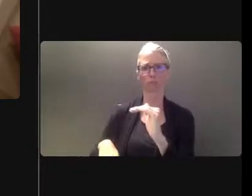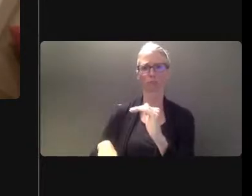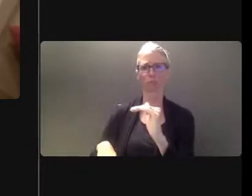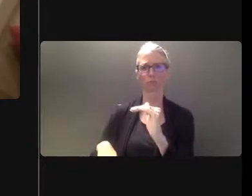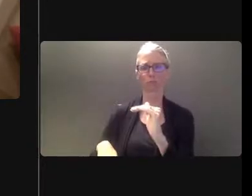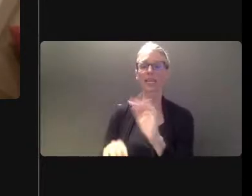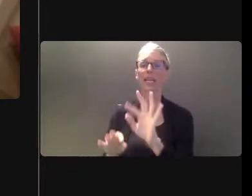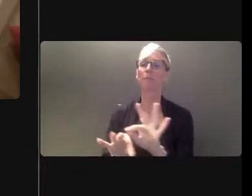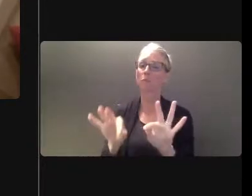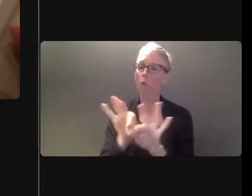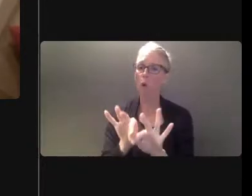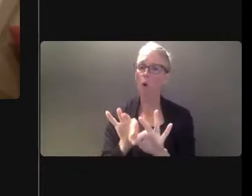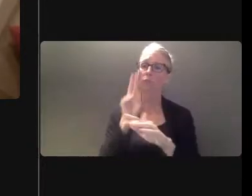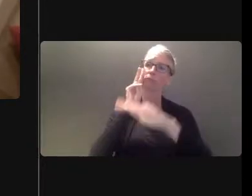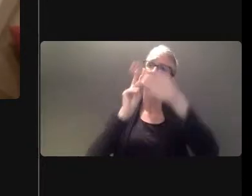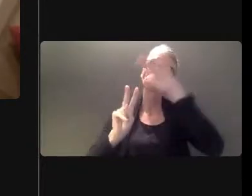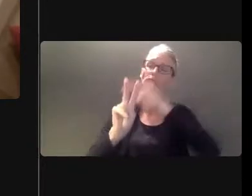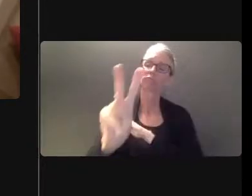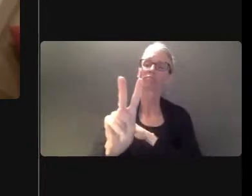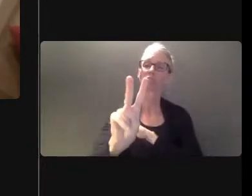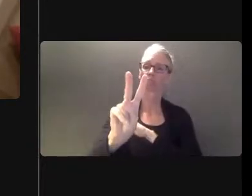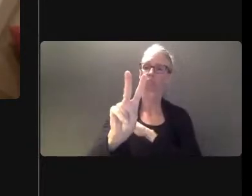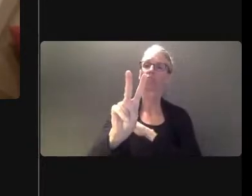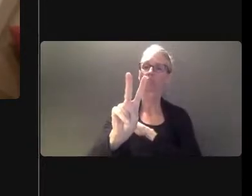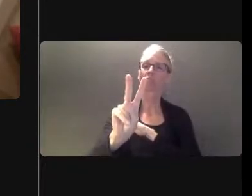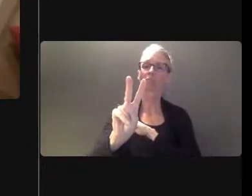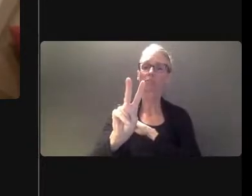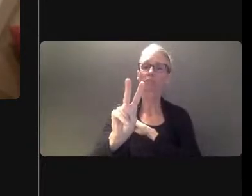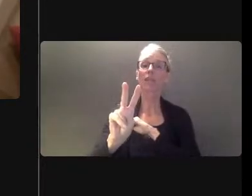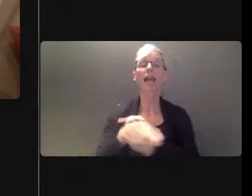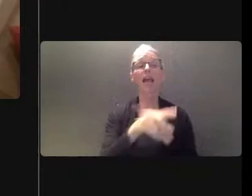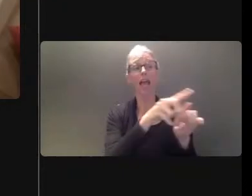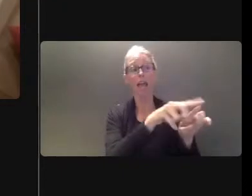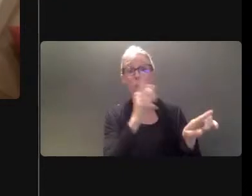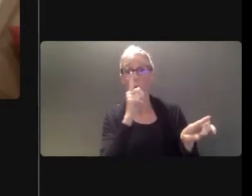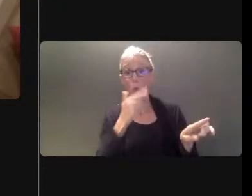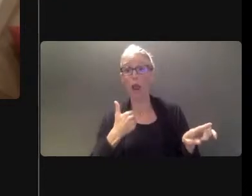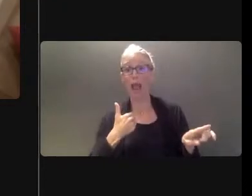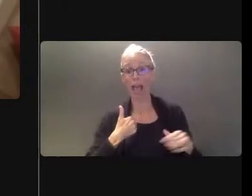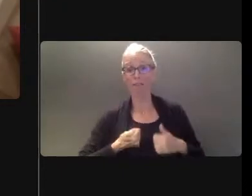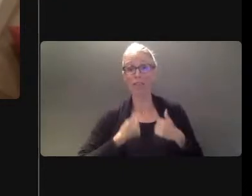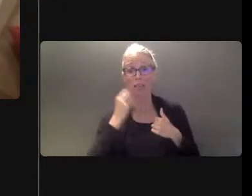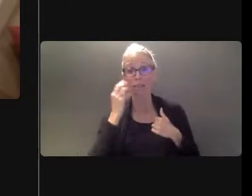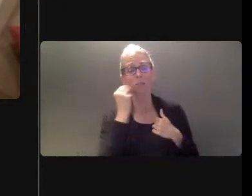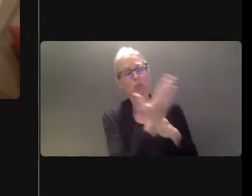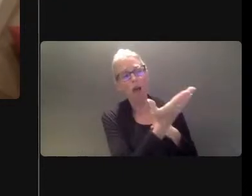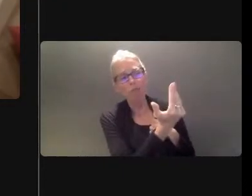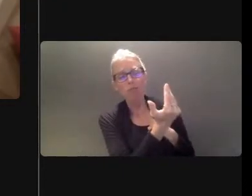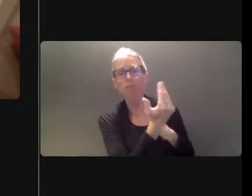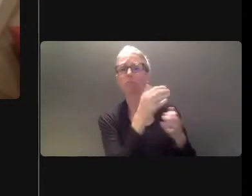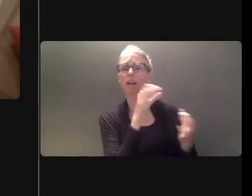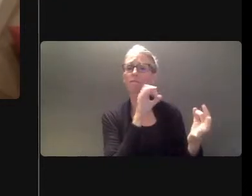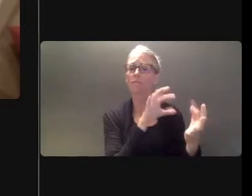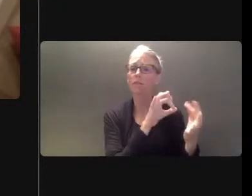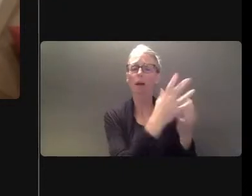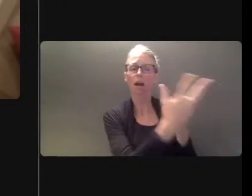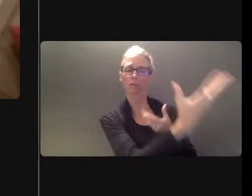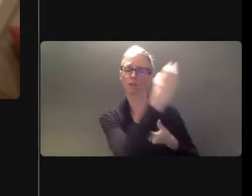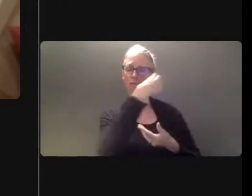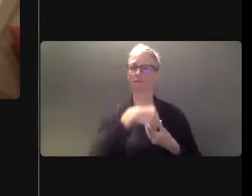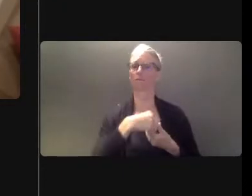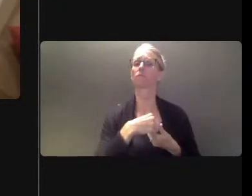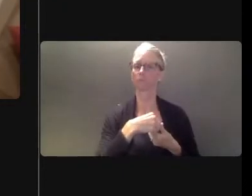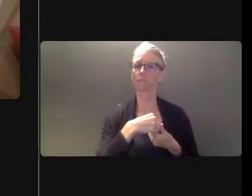again, consulting and engaging with people who can actually share those experiences and those insights, so